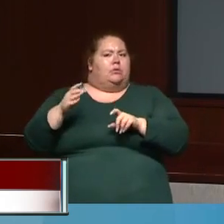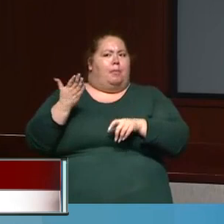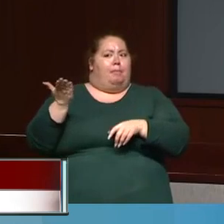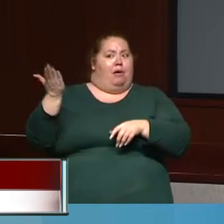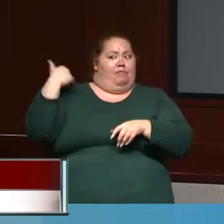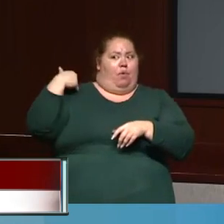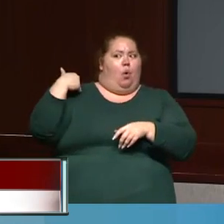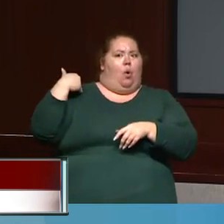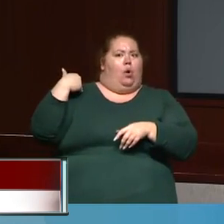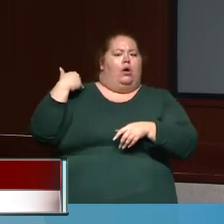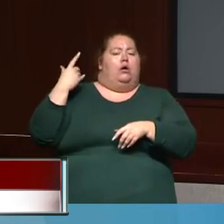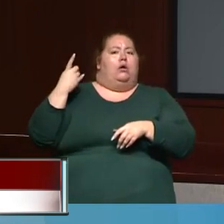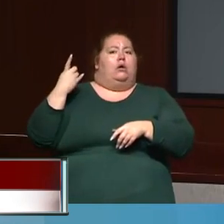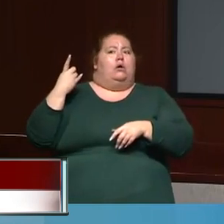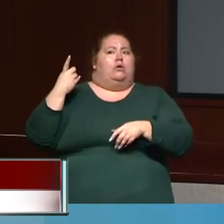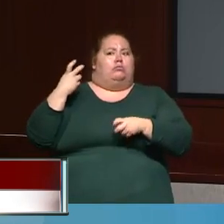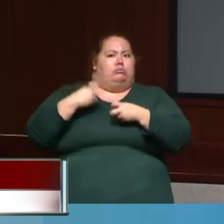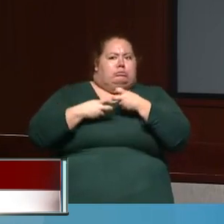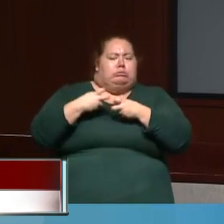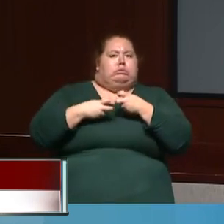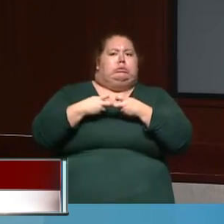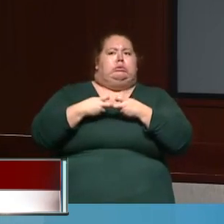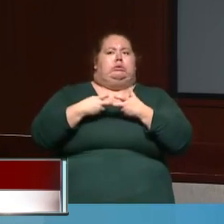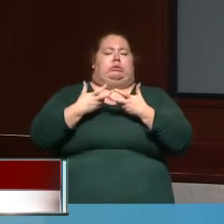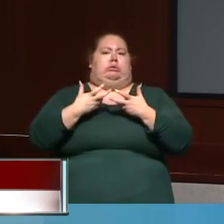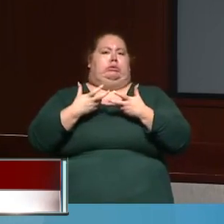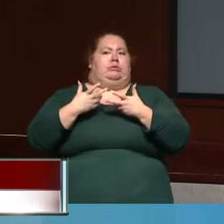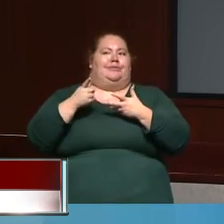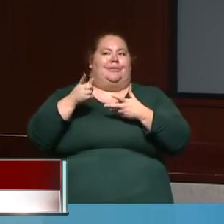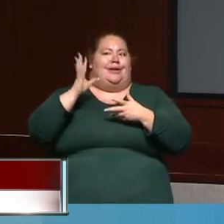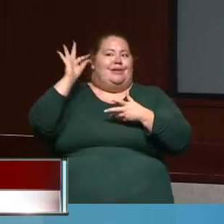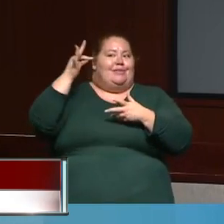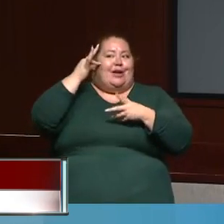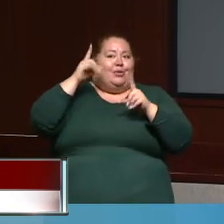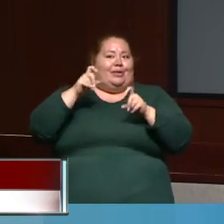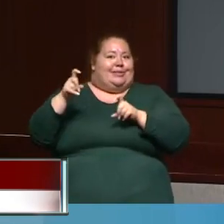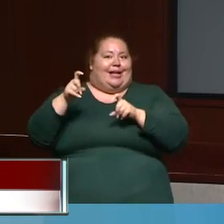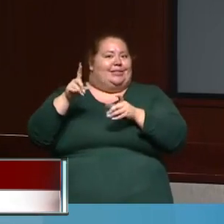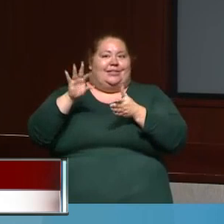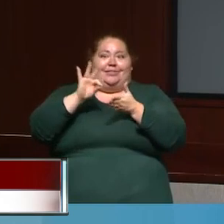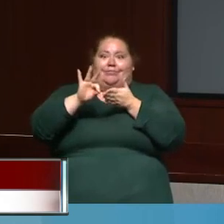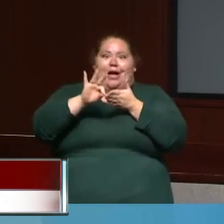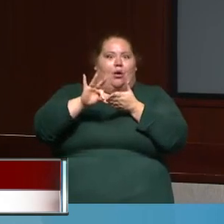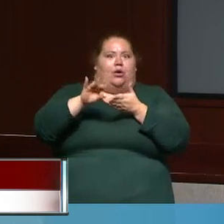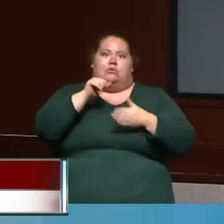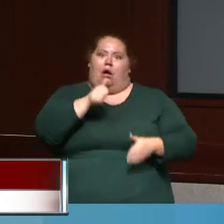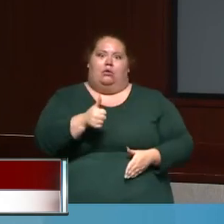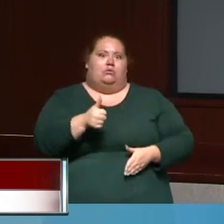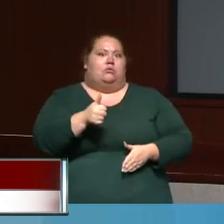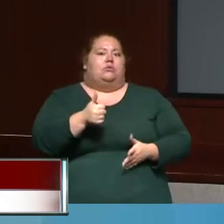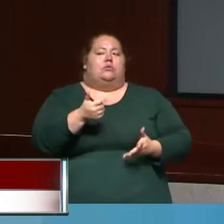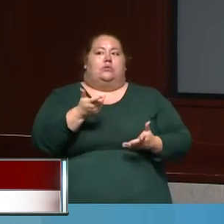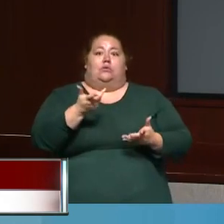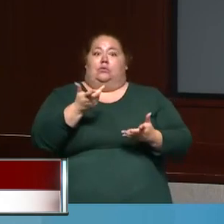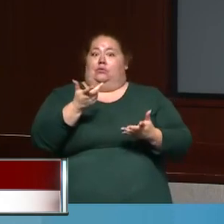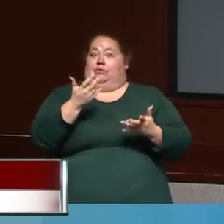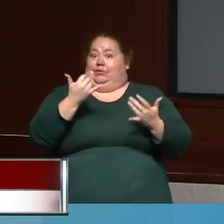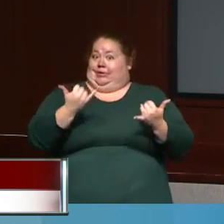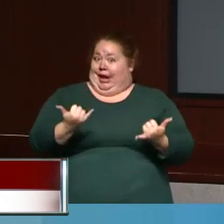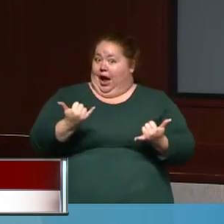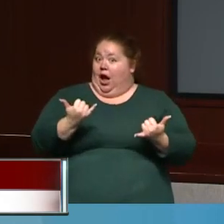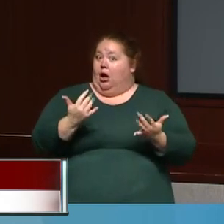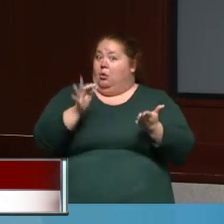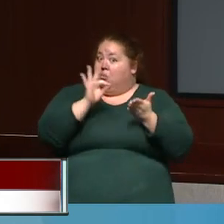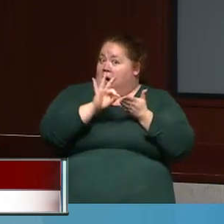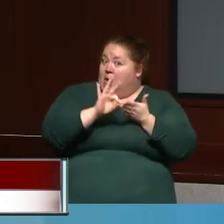where those tests were not being counted by the state. Has that been cleared up? Or where are we